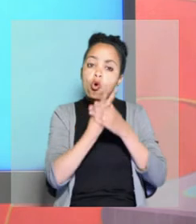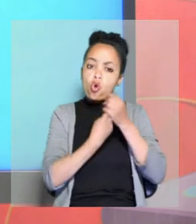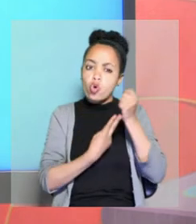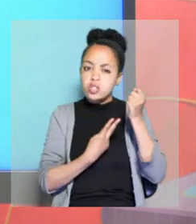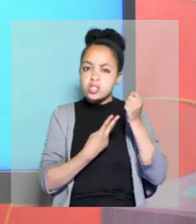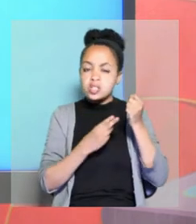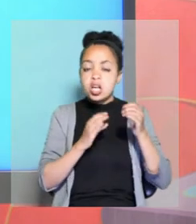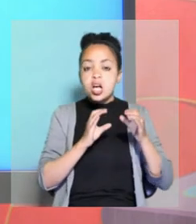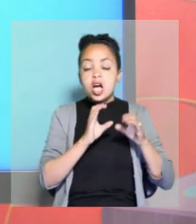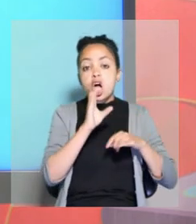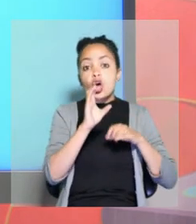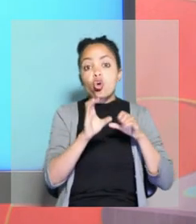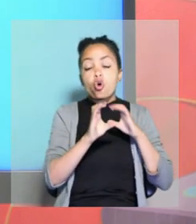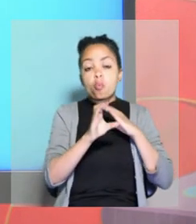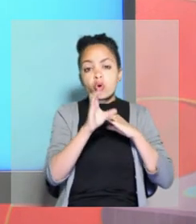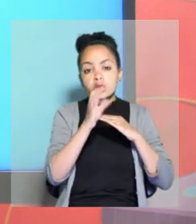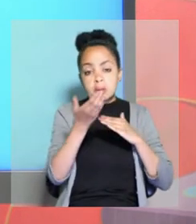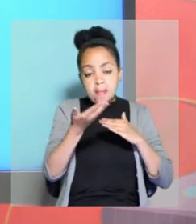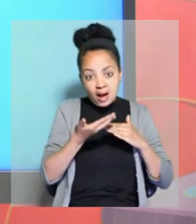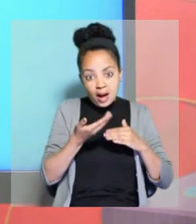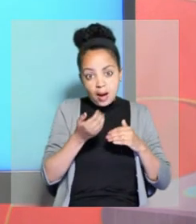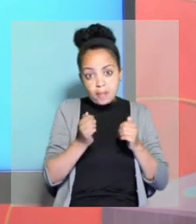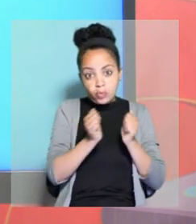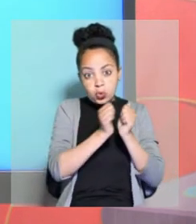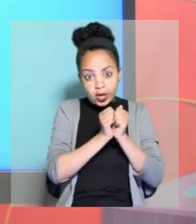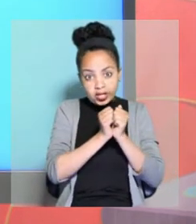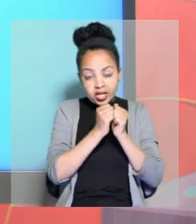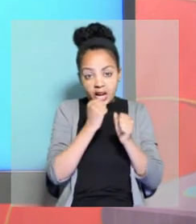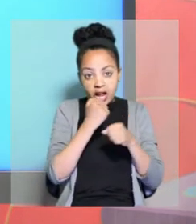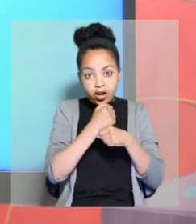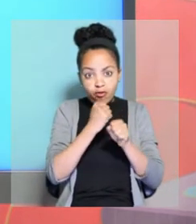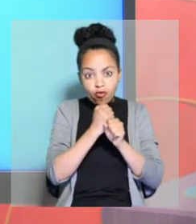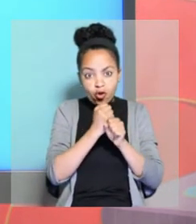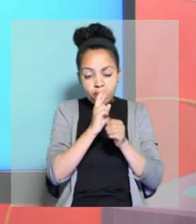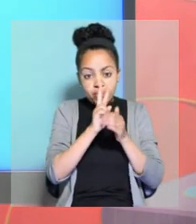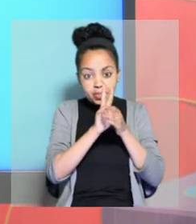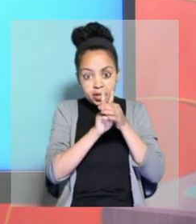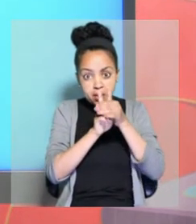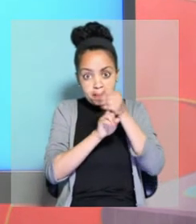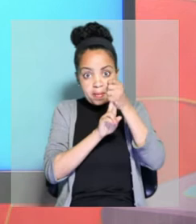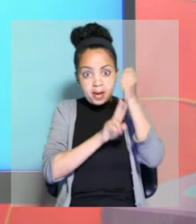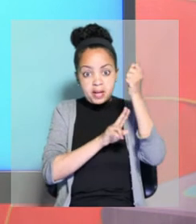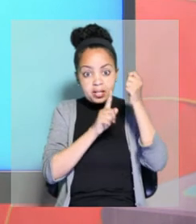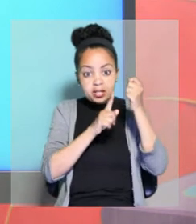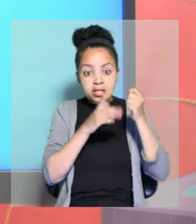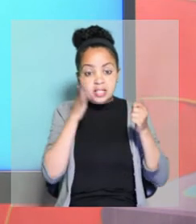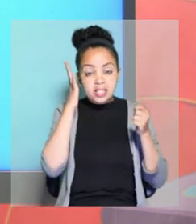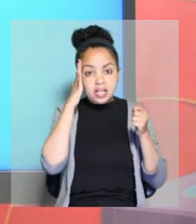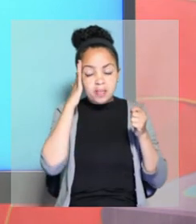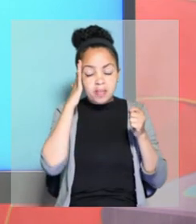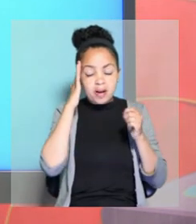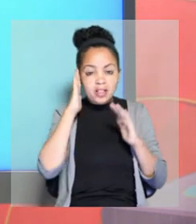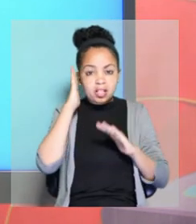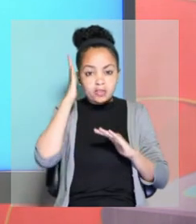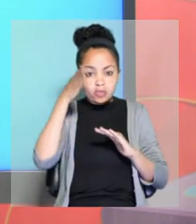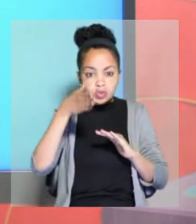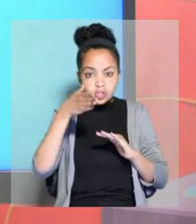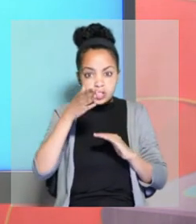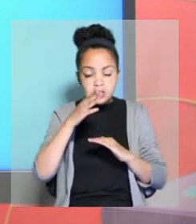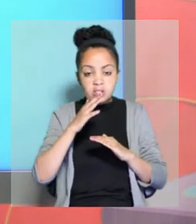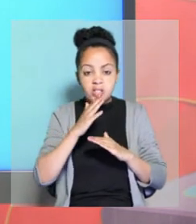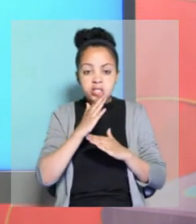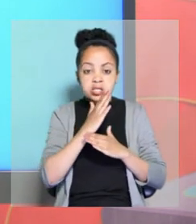A chromosome come together and forming a pair, the one that can determine certain feature as